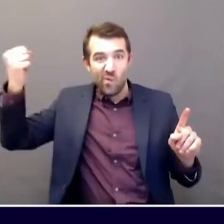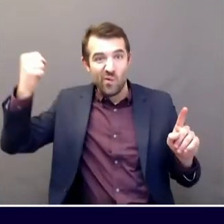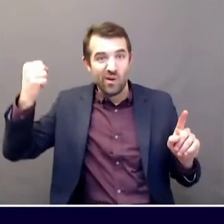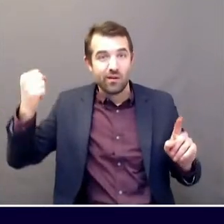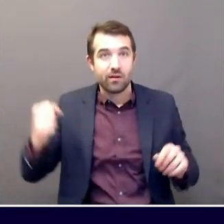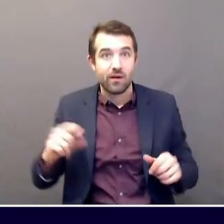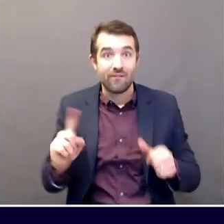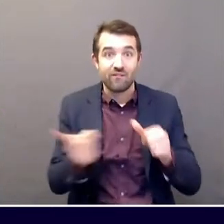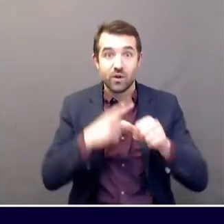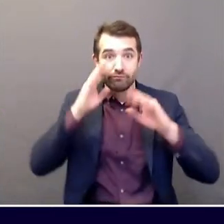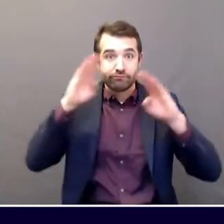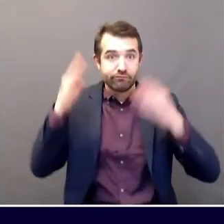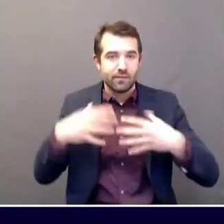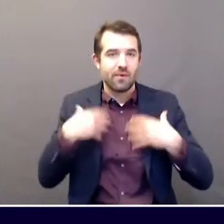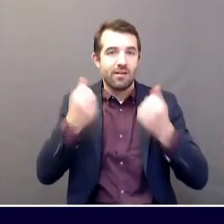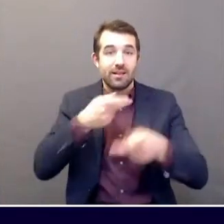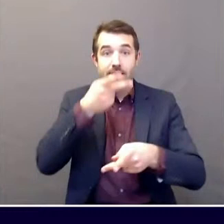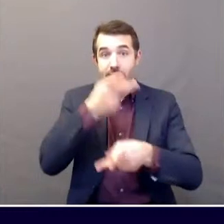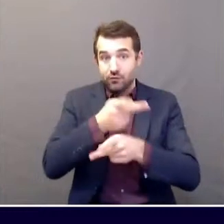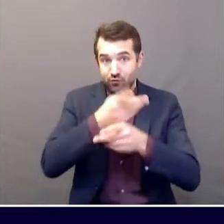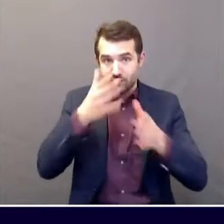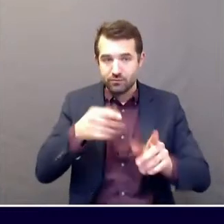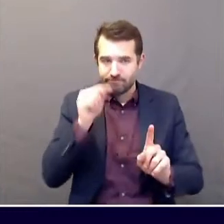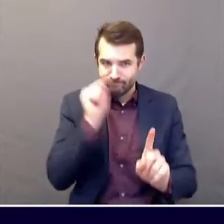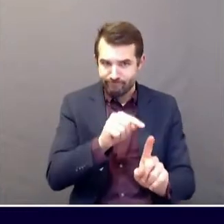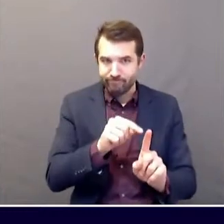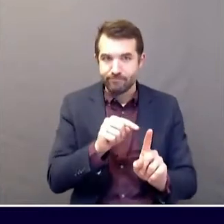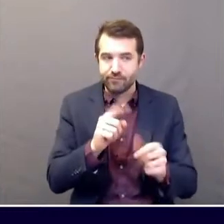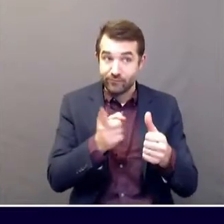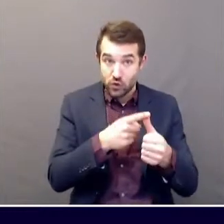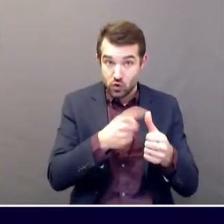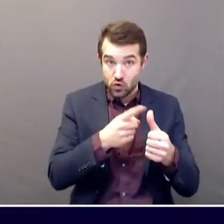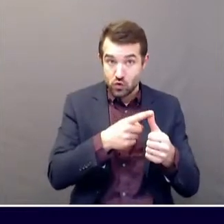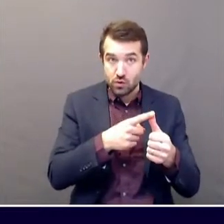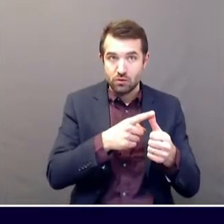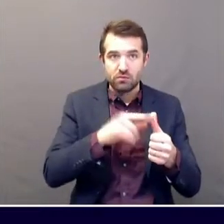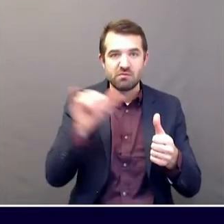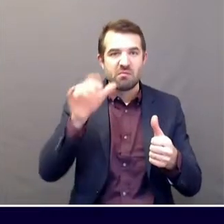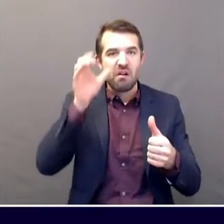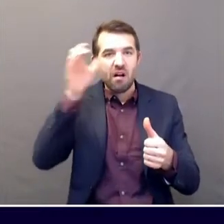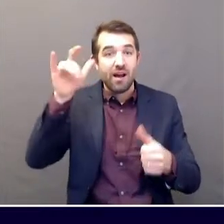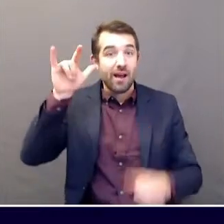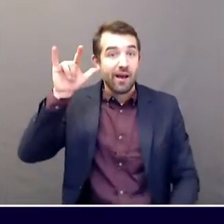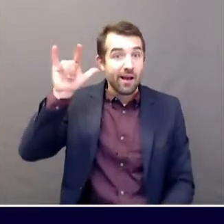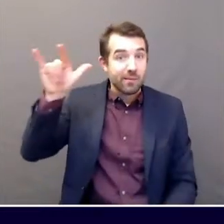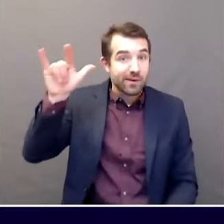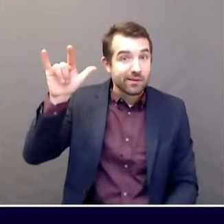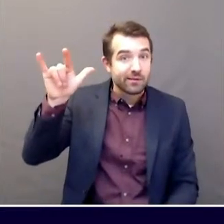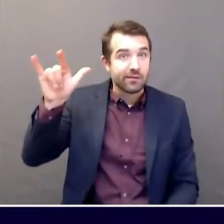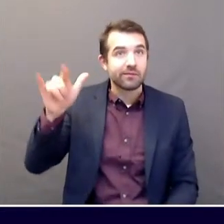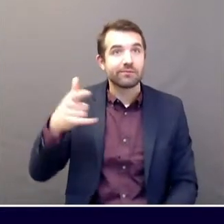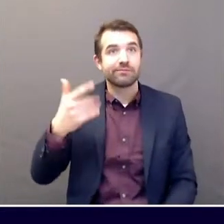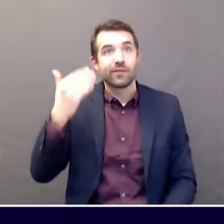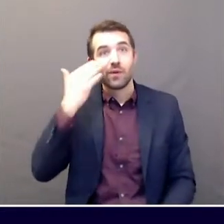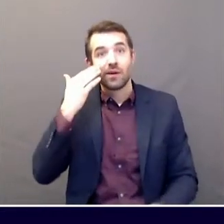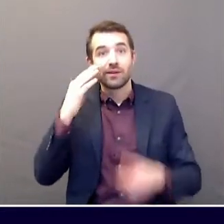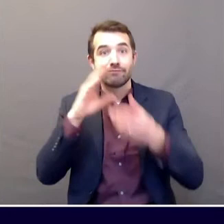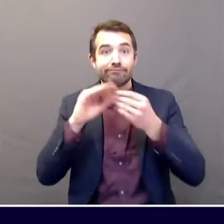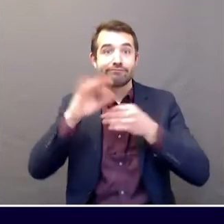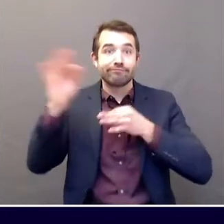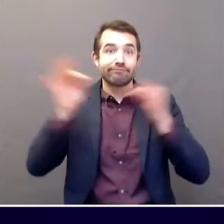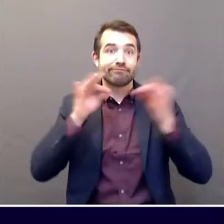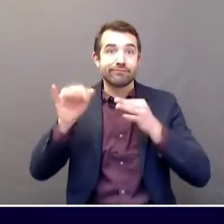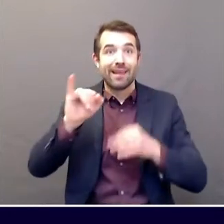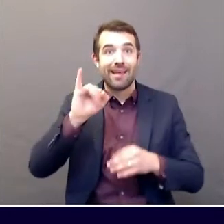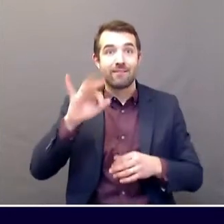on an airplane, being told, put your mask on before you try to help others. They are the front lines of addressing this pandemic and taking care